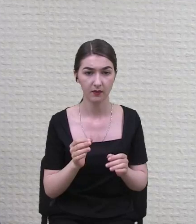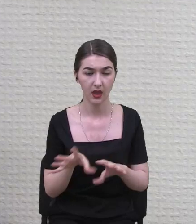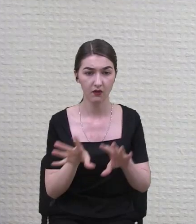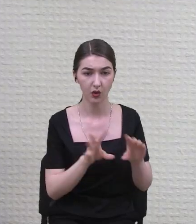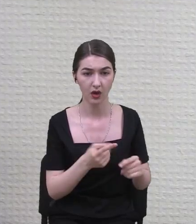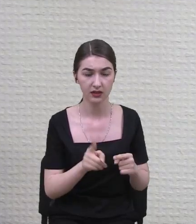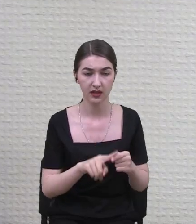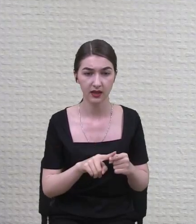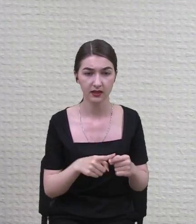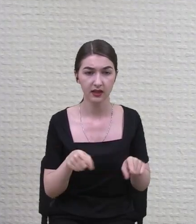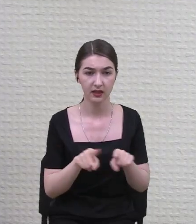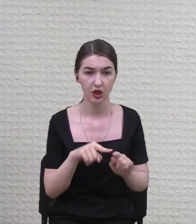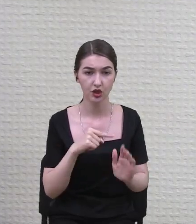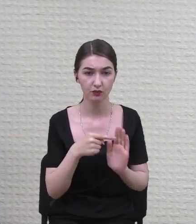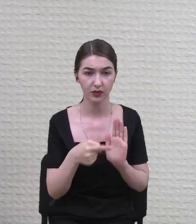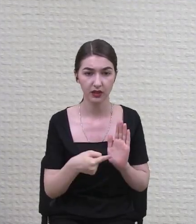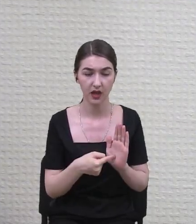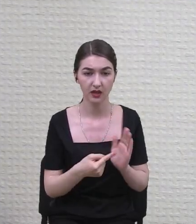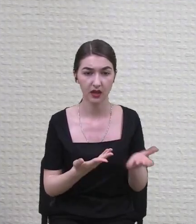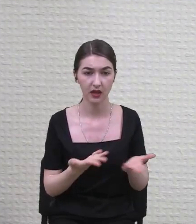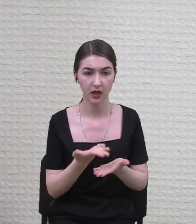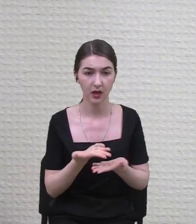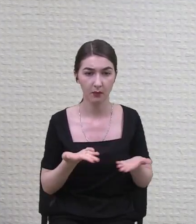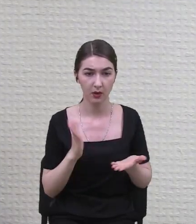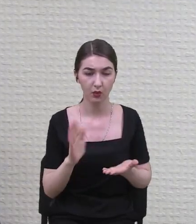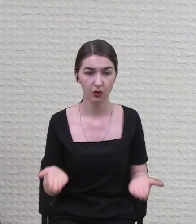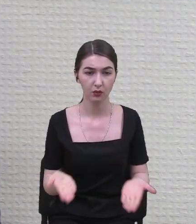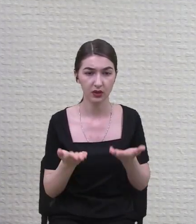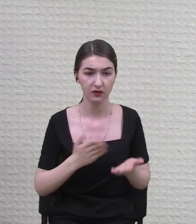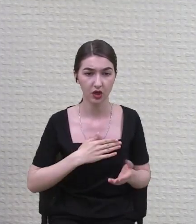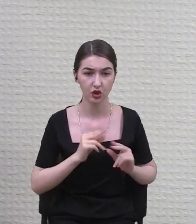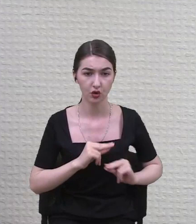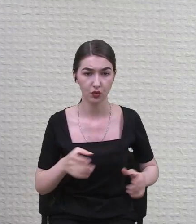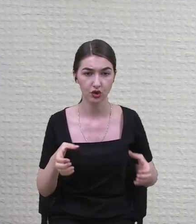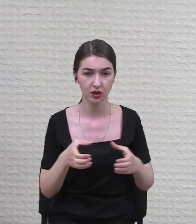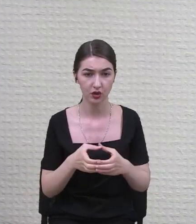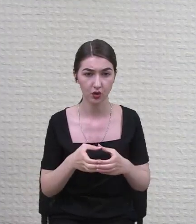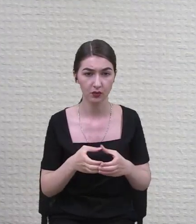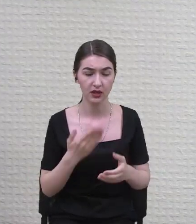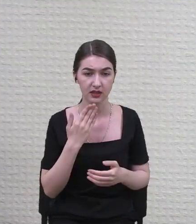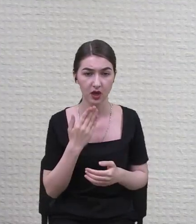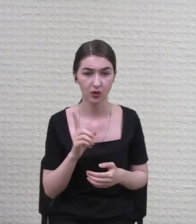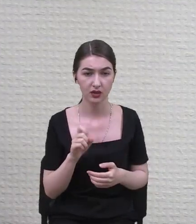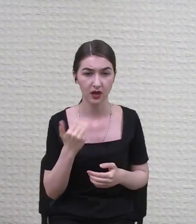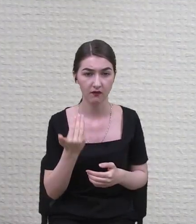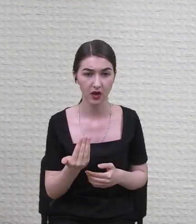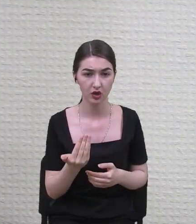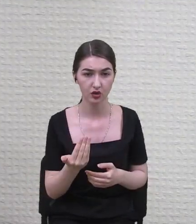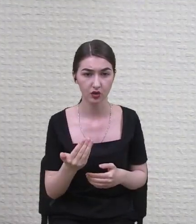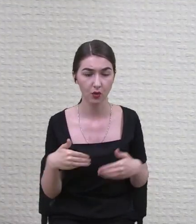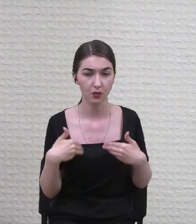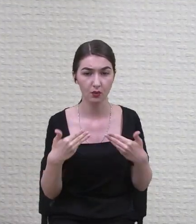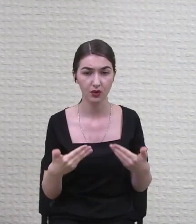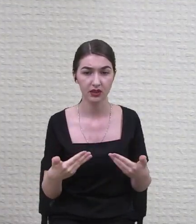group will focus on. So thank you very much also for the offer. That will certainly be considered. Do we